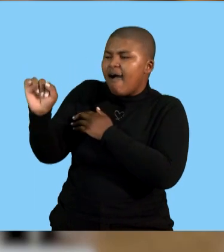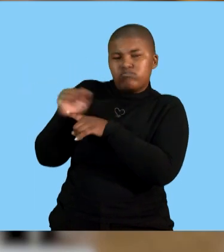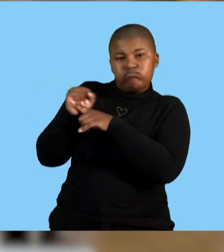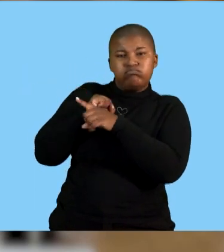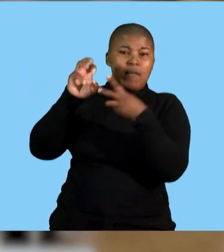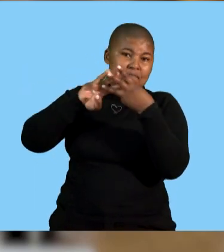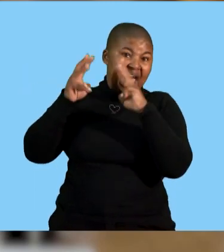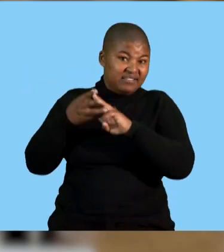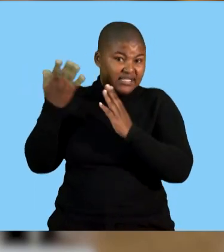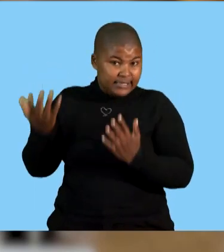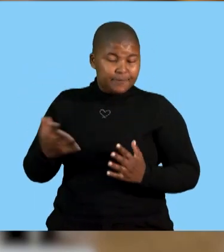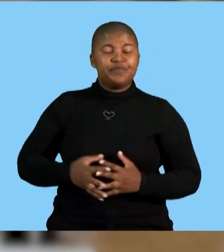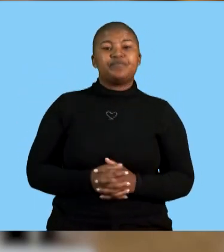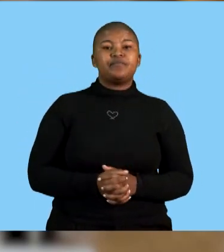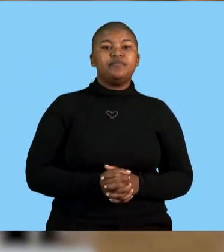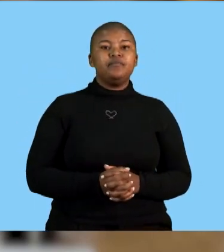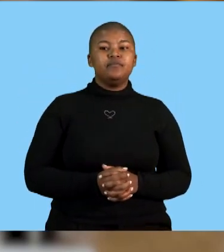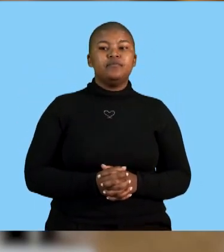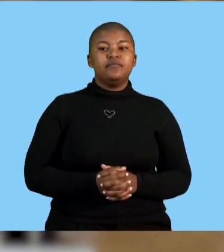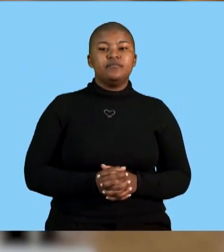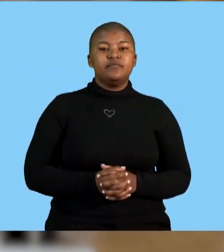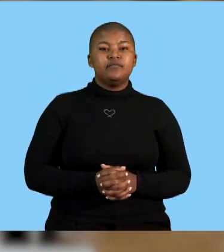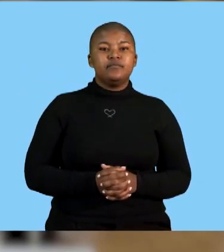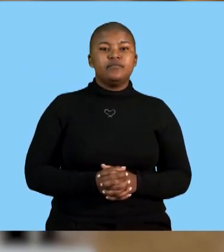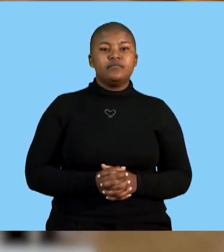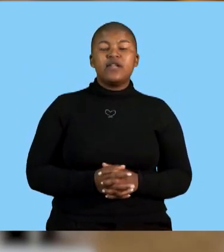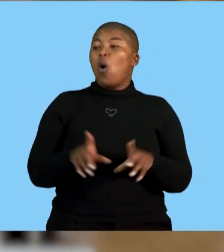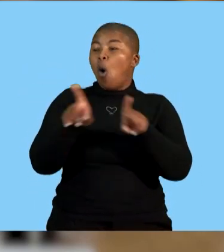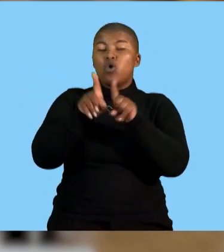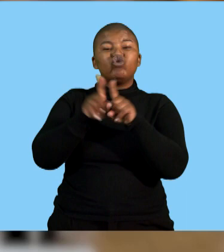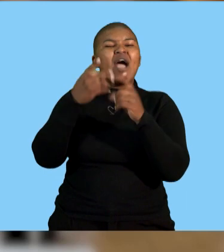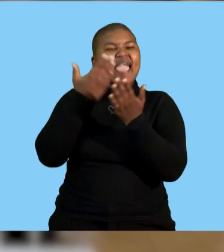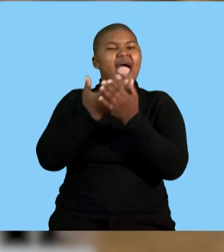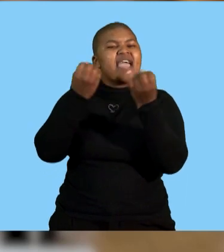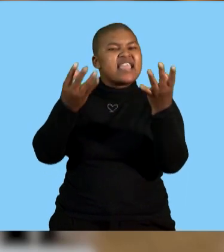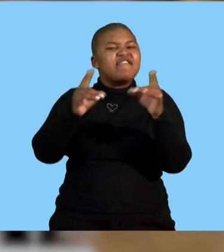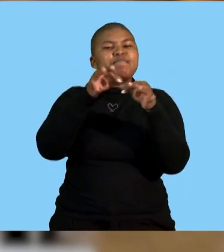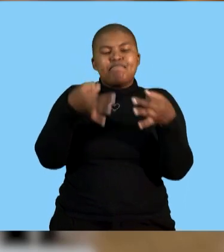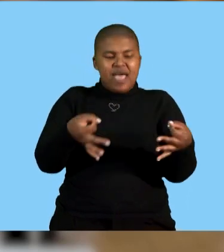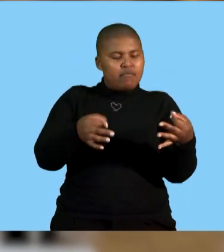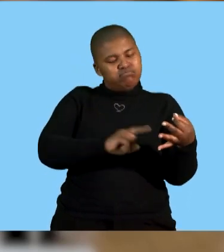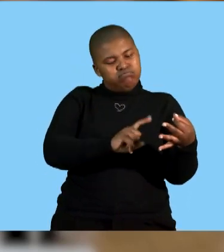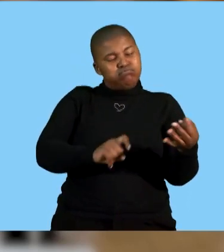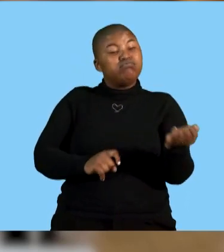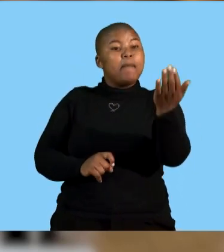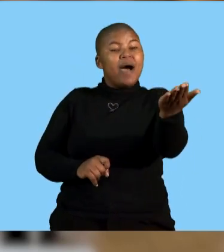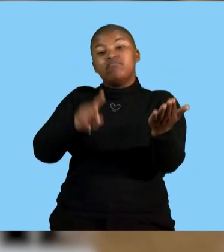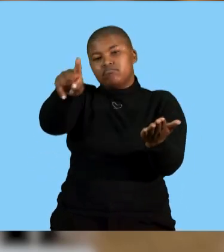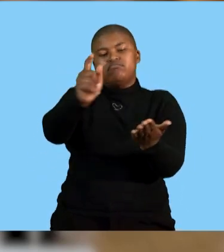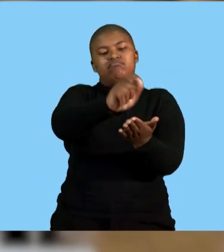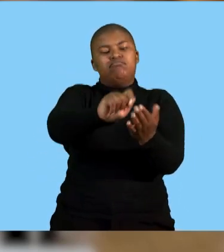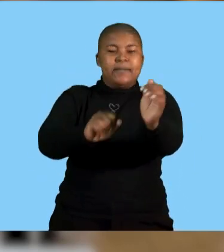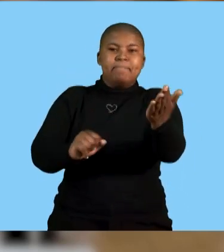spending practicing mathematical literacy in a week, and they can also be given questionnaires whereby they'll be